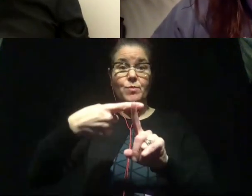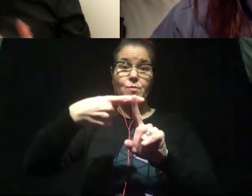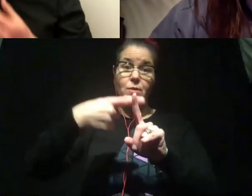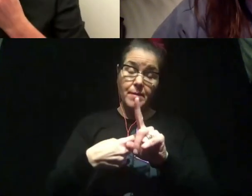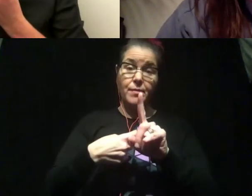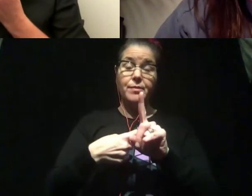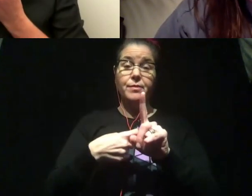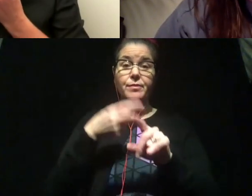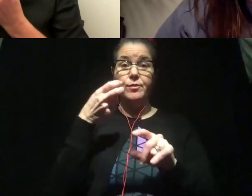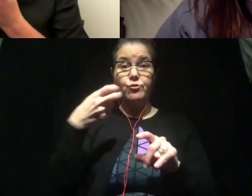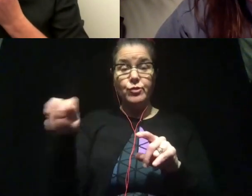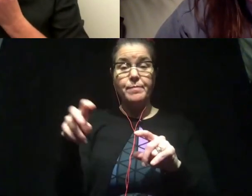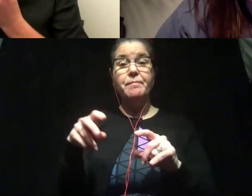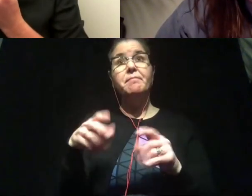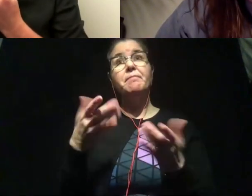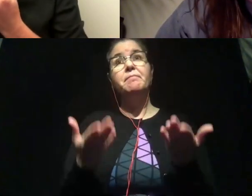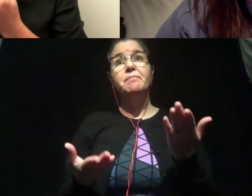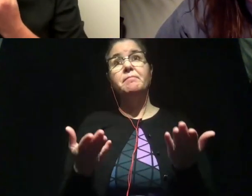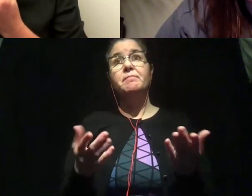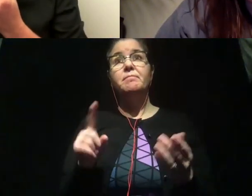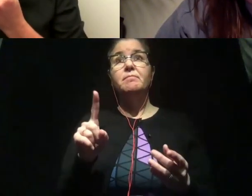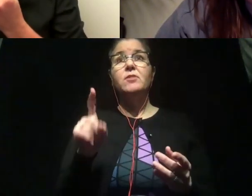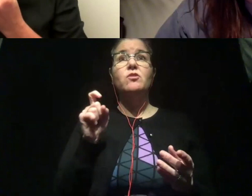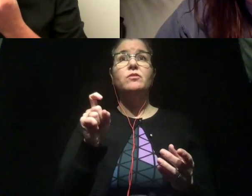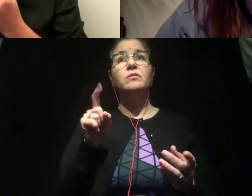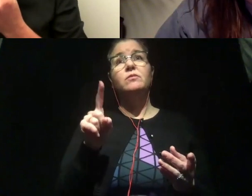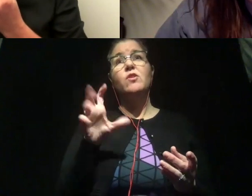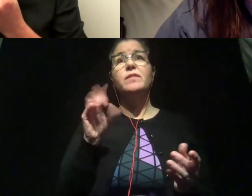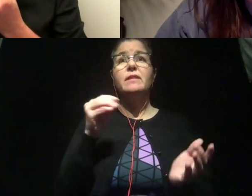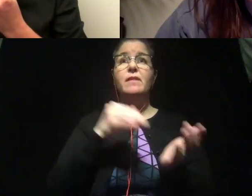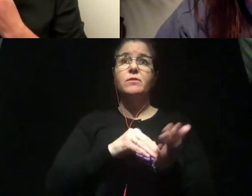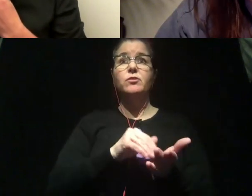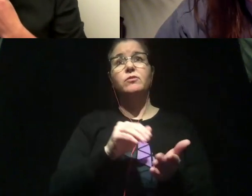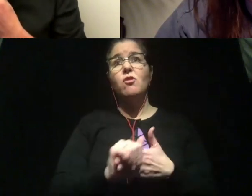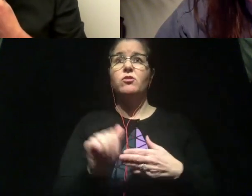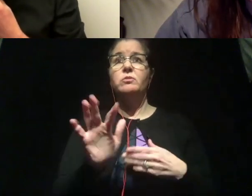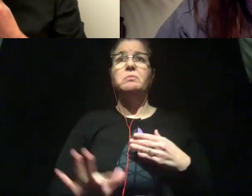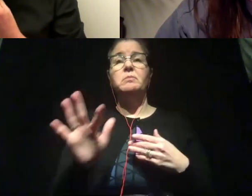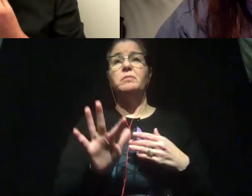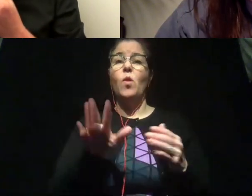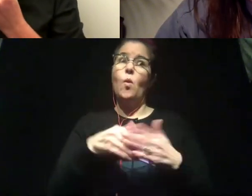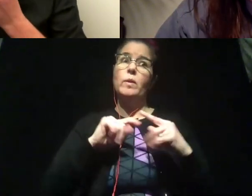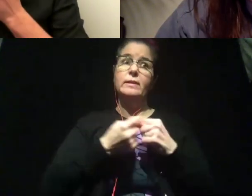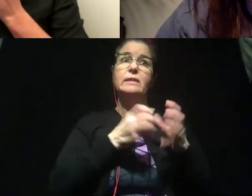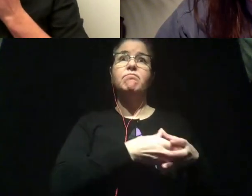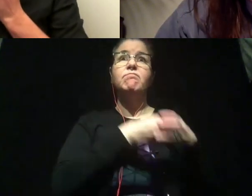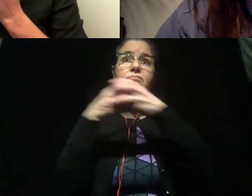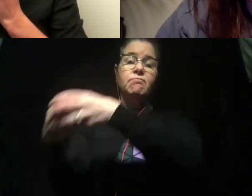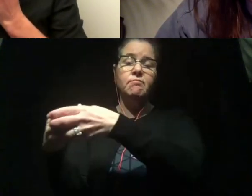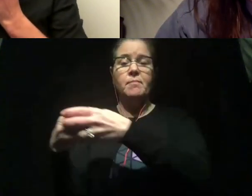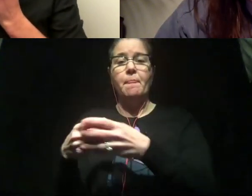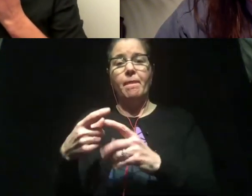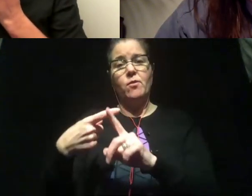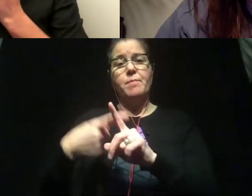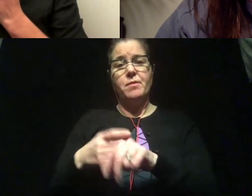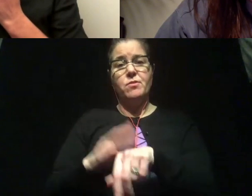month, it might be anywhere from $100,000 to $150,000 it costs to get a whole team of us out there for a month